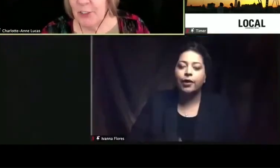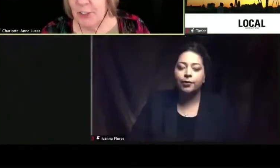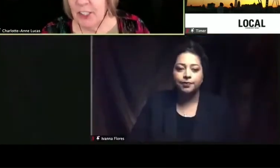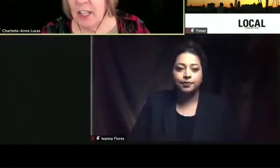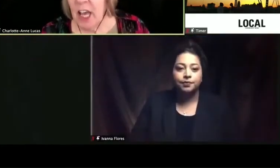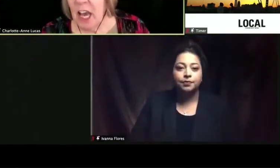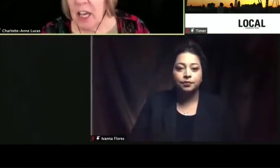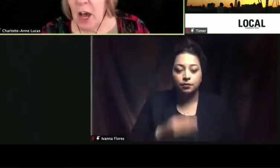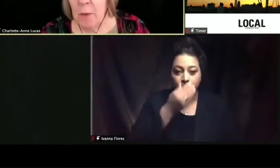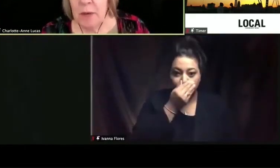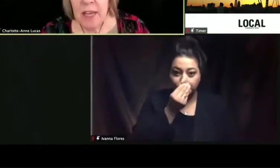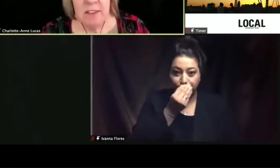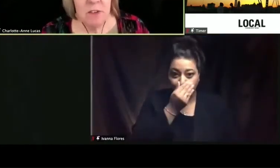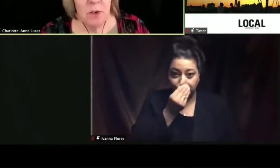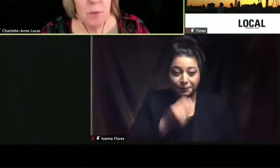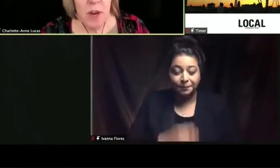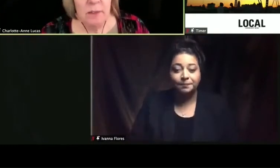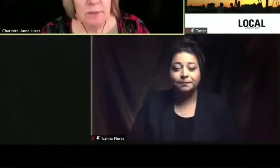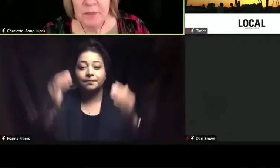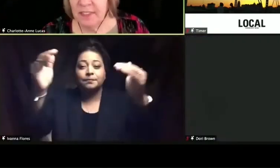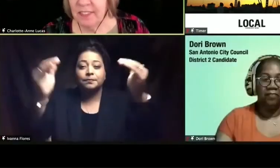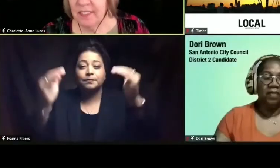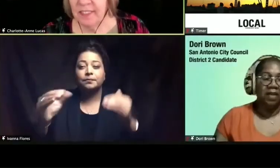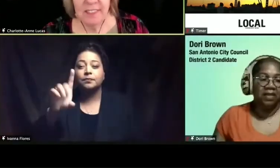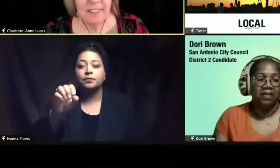you. Next is Dory Brown.